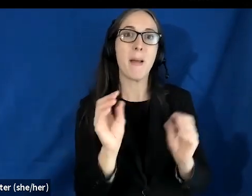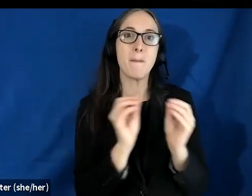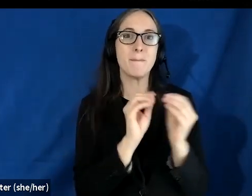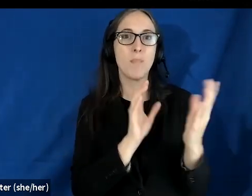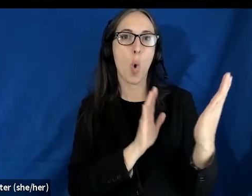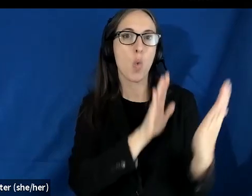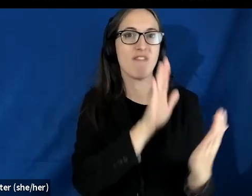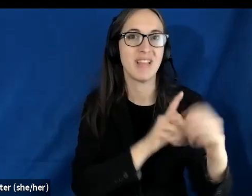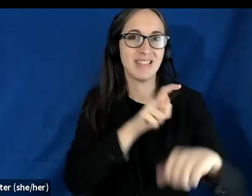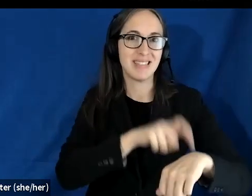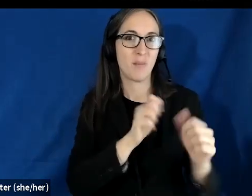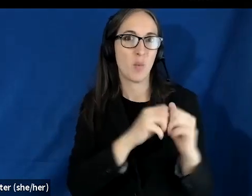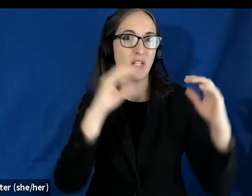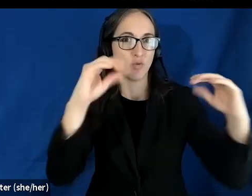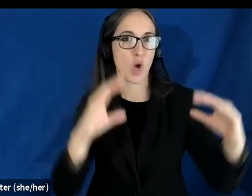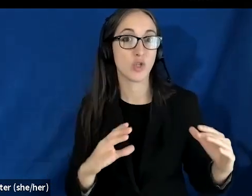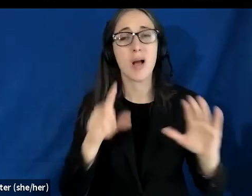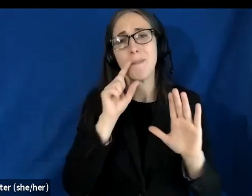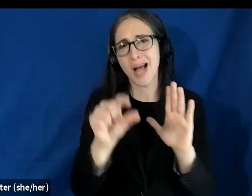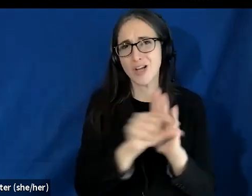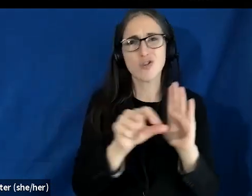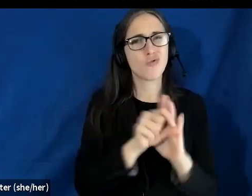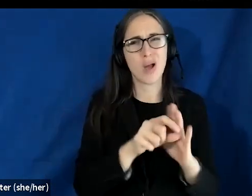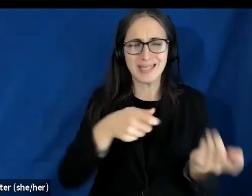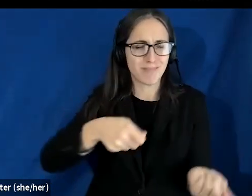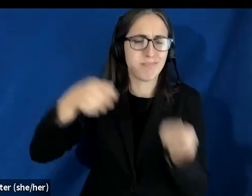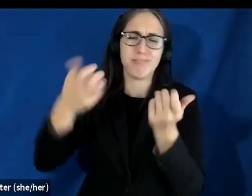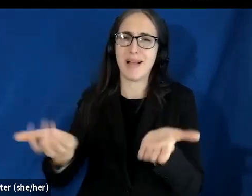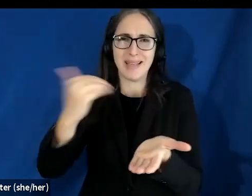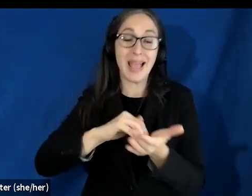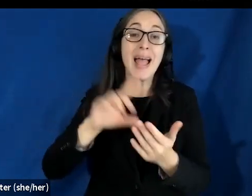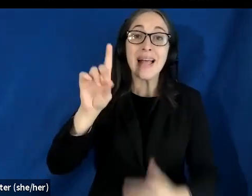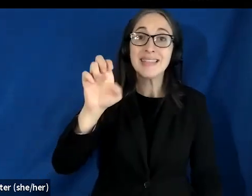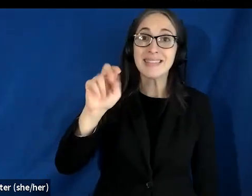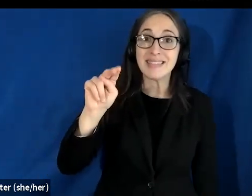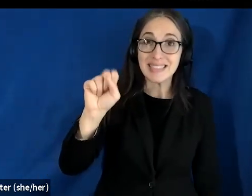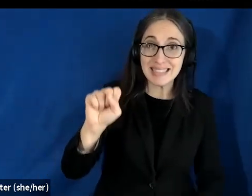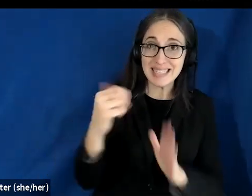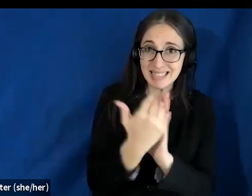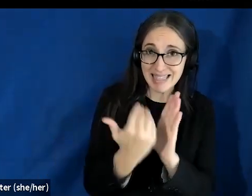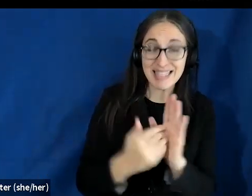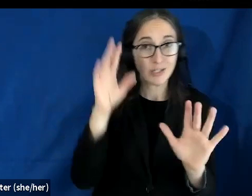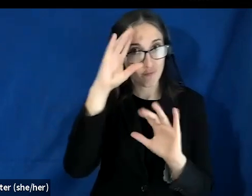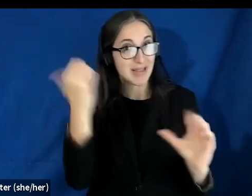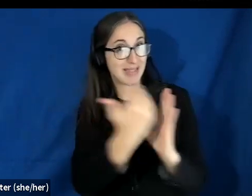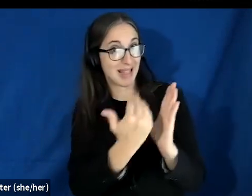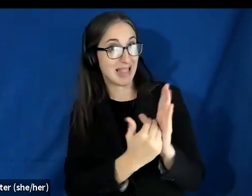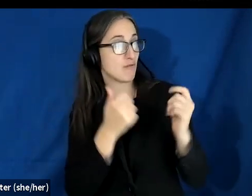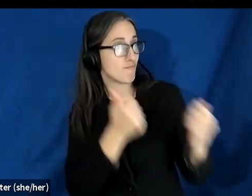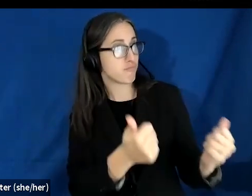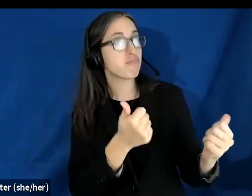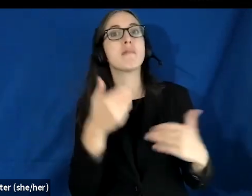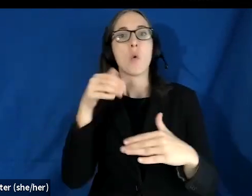my grades up again, dean's list, president's list. I was doing well again. And then I went into the military. That's when